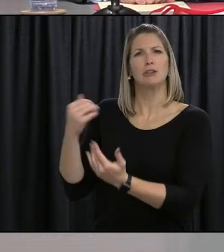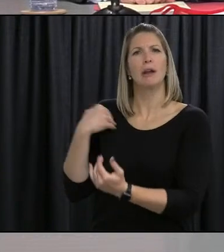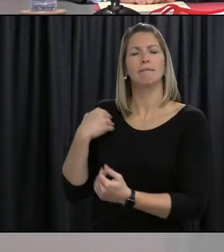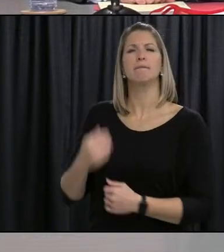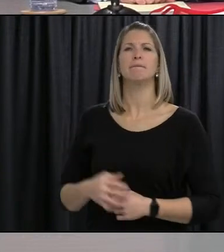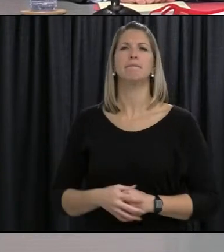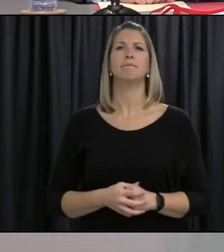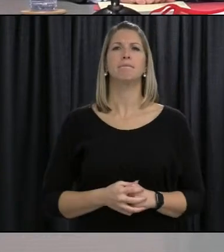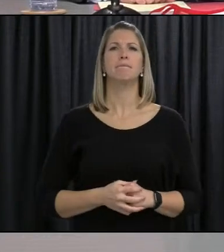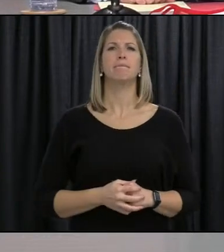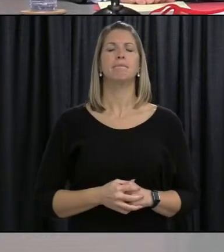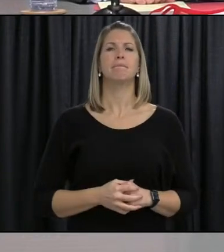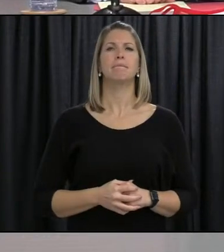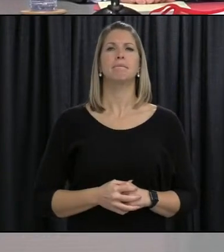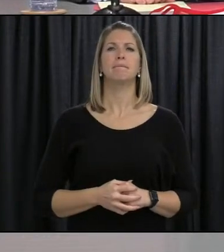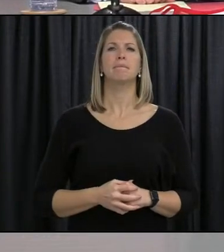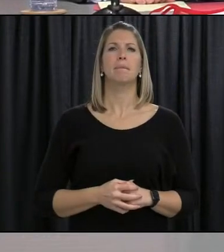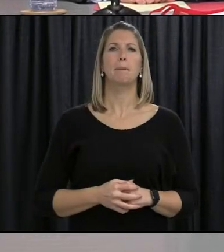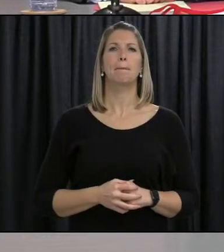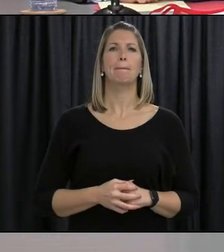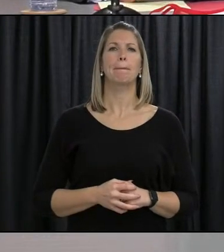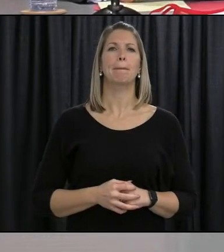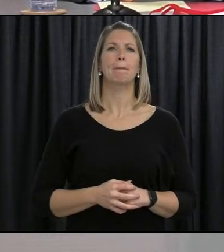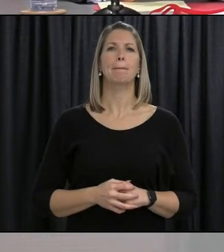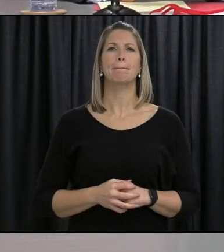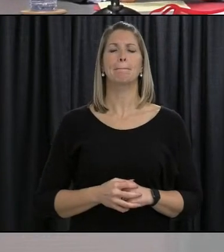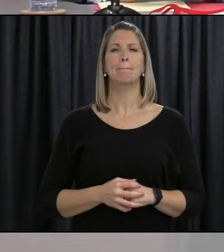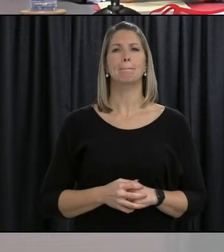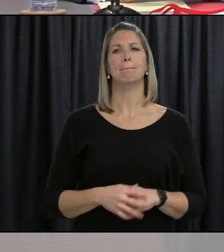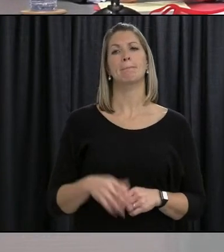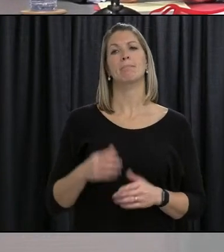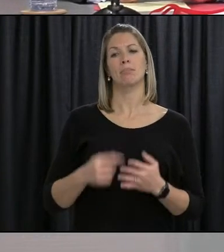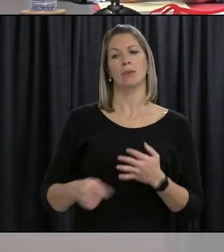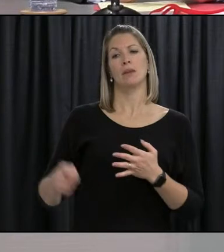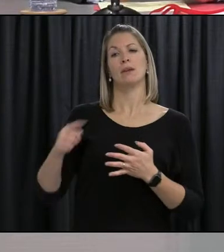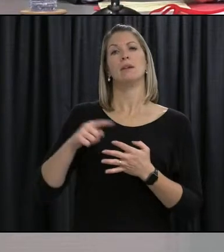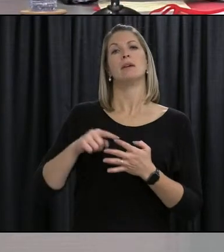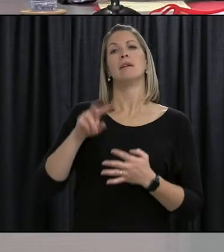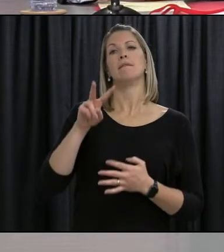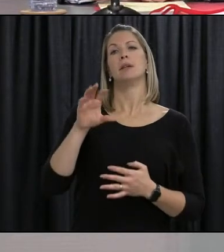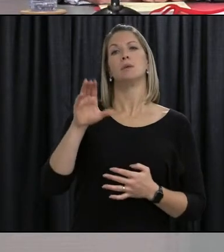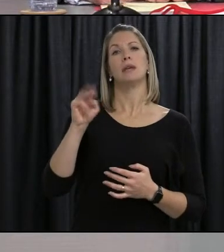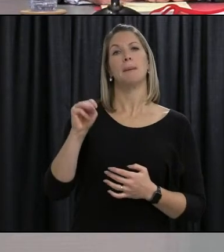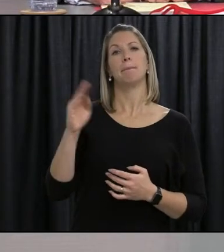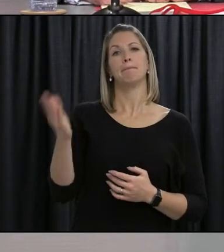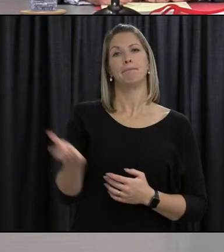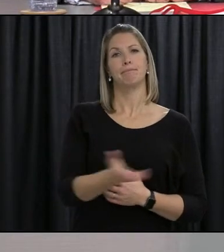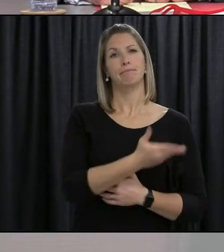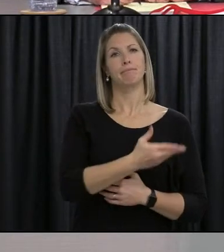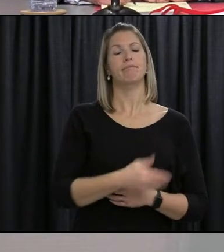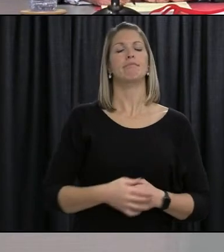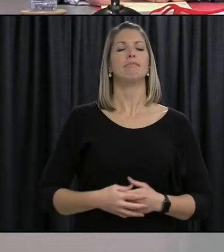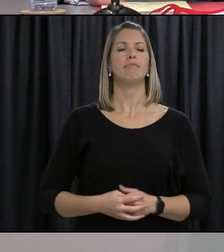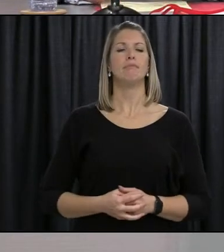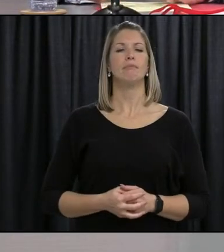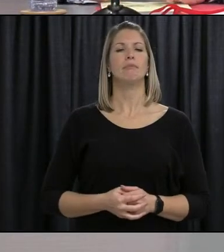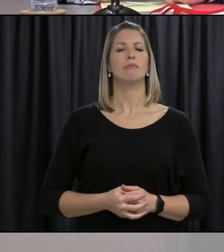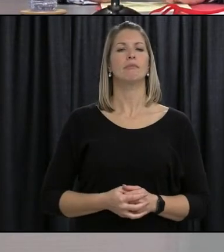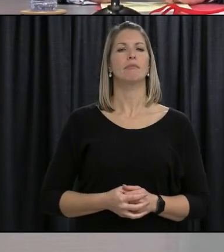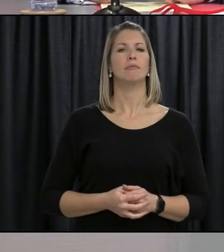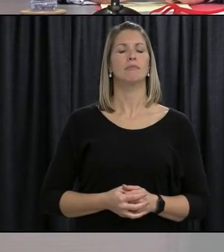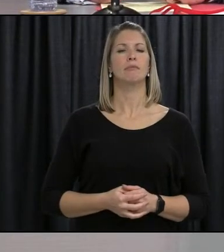Thank you. Our next questions are from Richard Duggan of VOCM News. Please go ahead. Thank you. Our